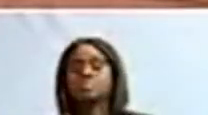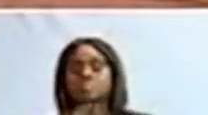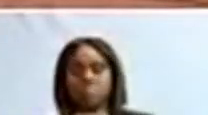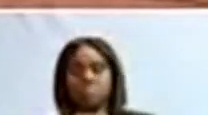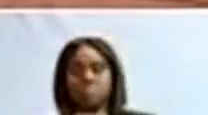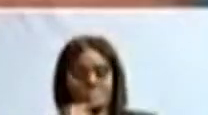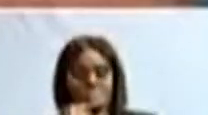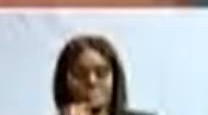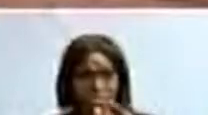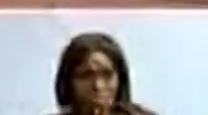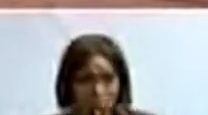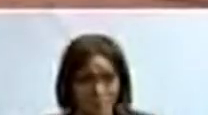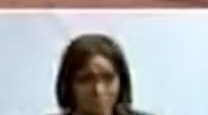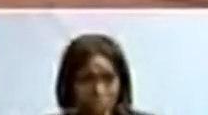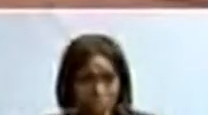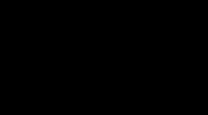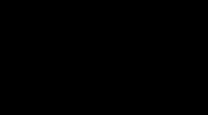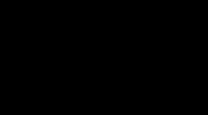meaning that this